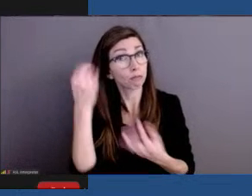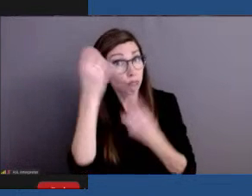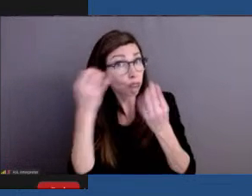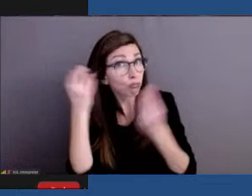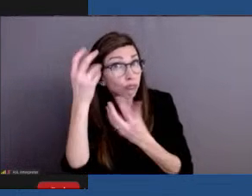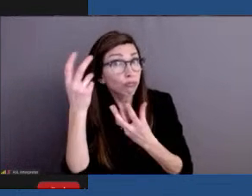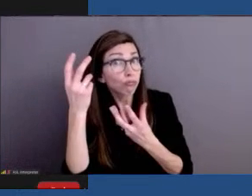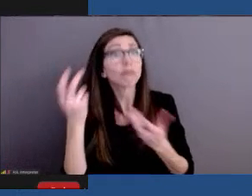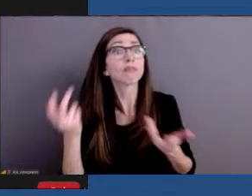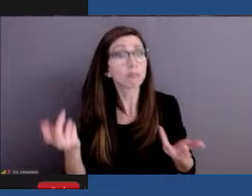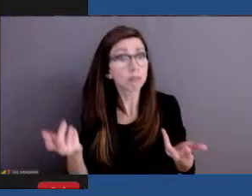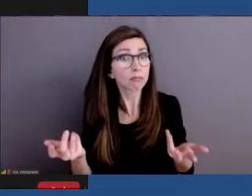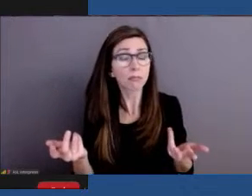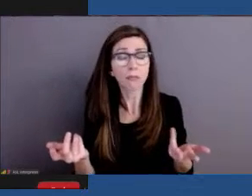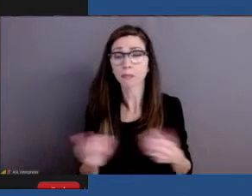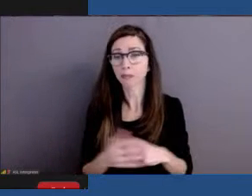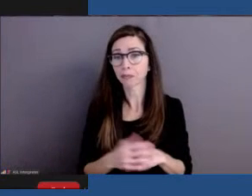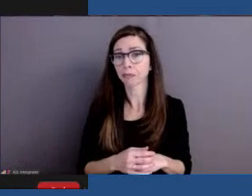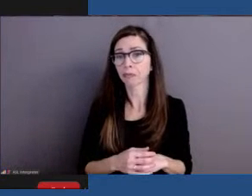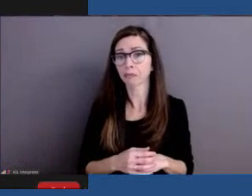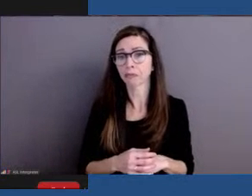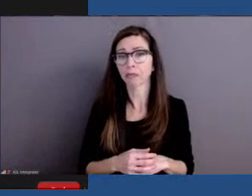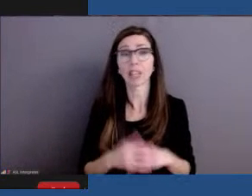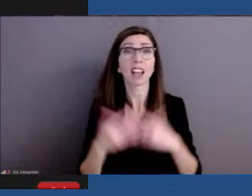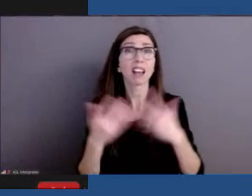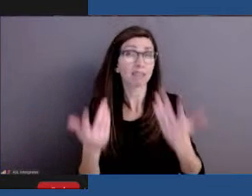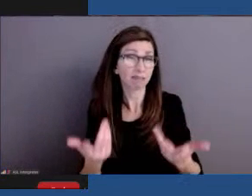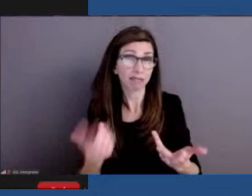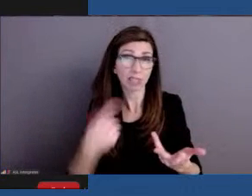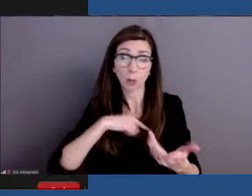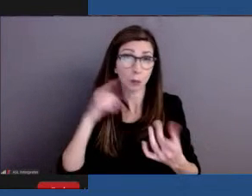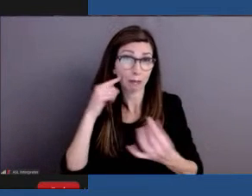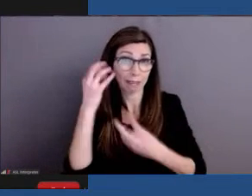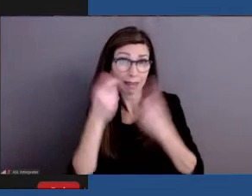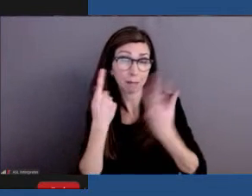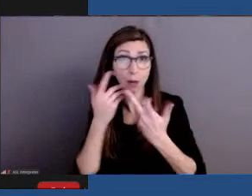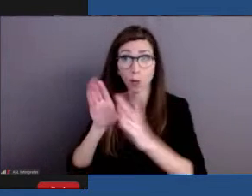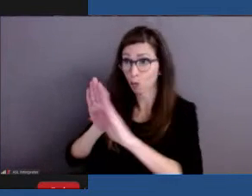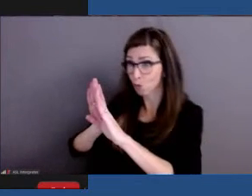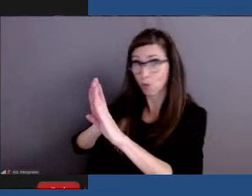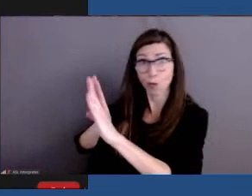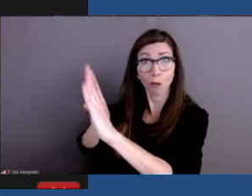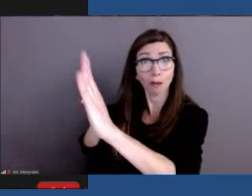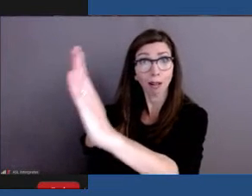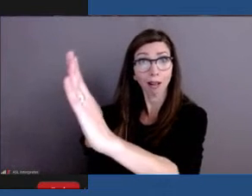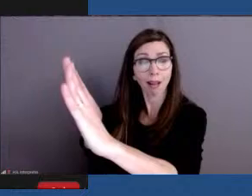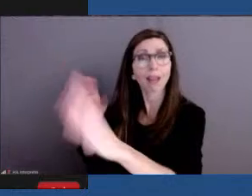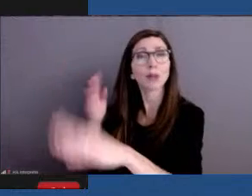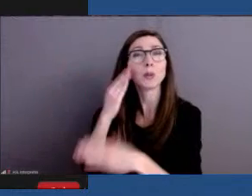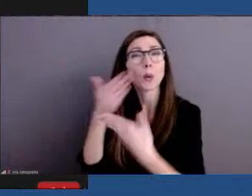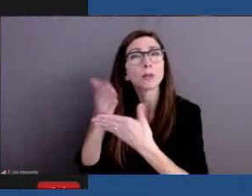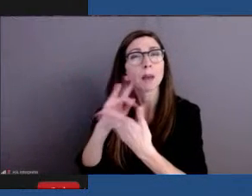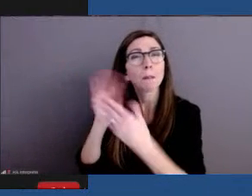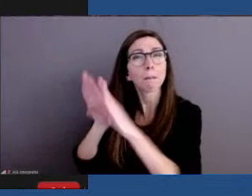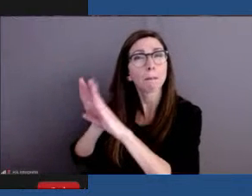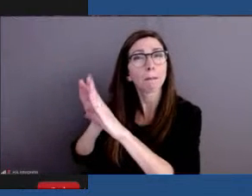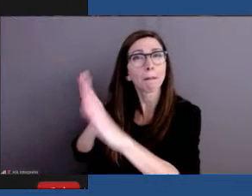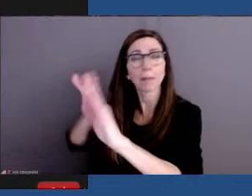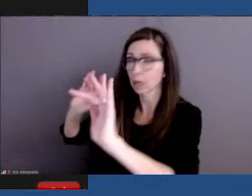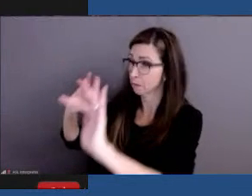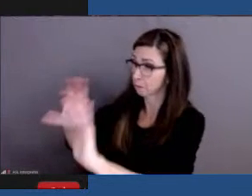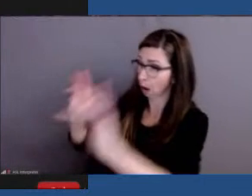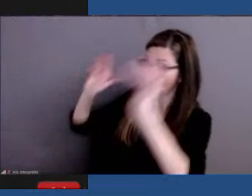great thing in design, which is fully glazed walls, partitions, glass walls that we see in meeting rooms, and